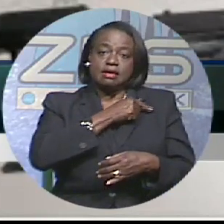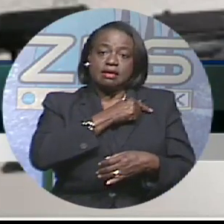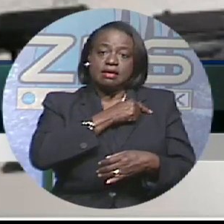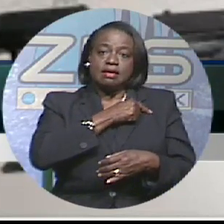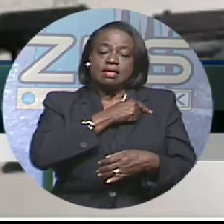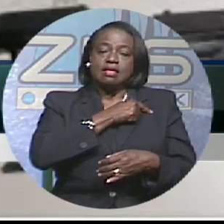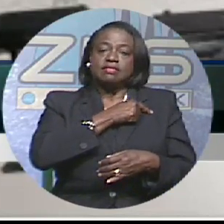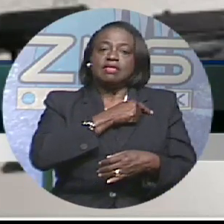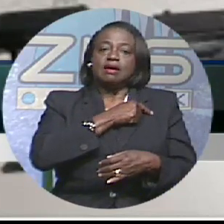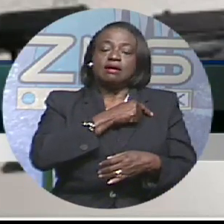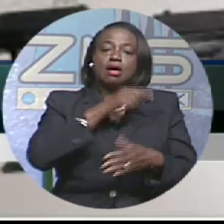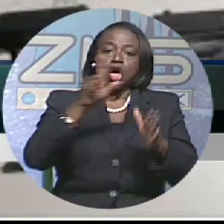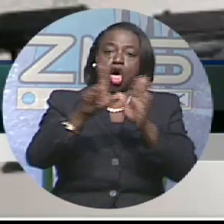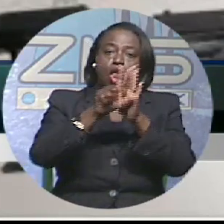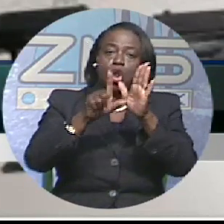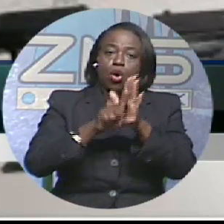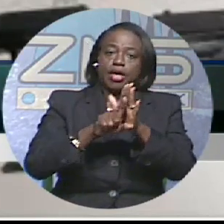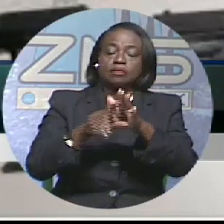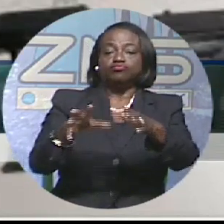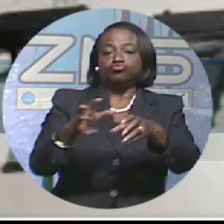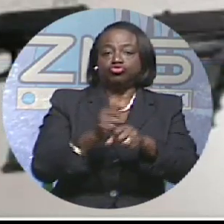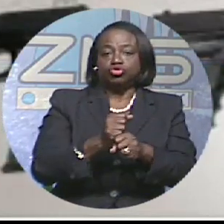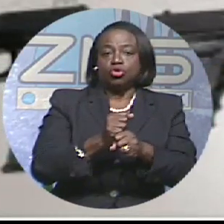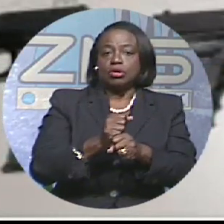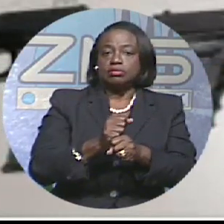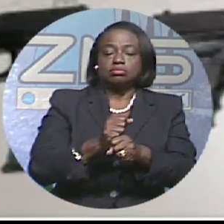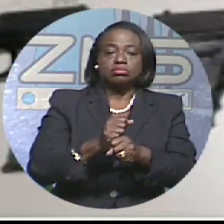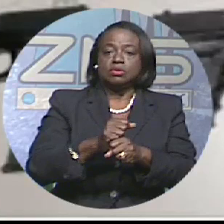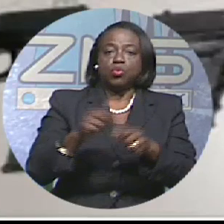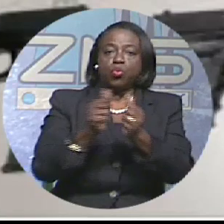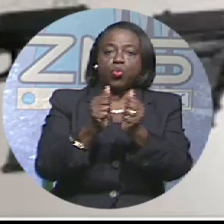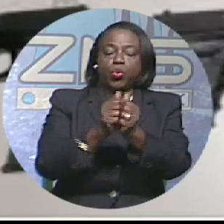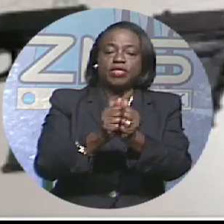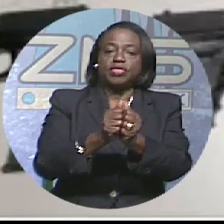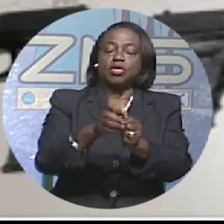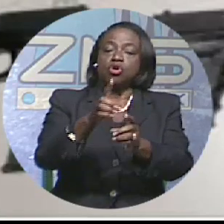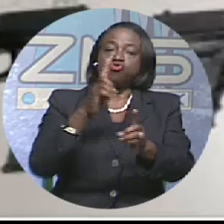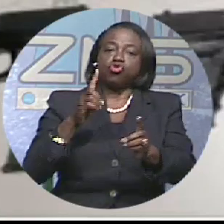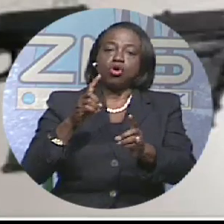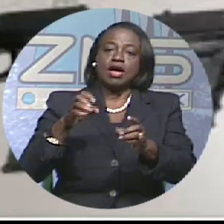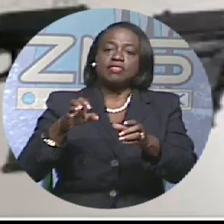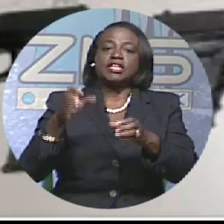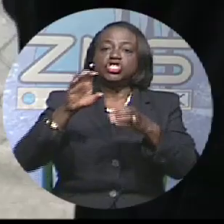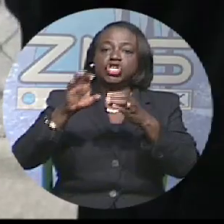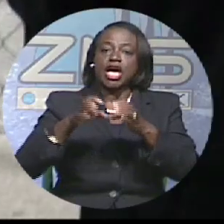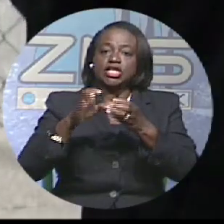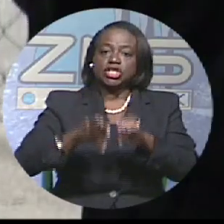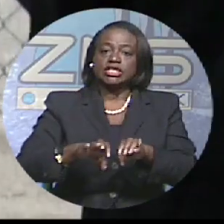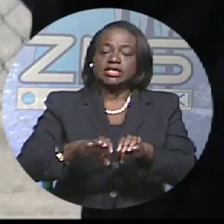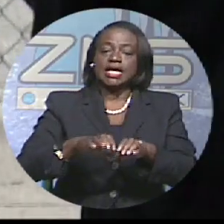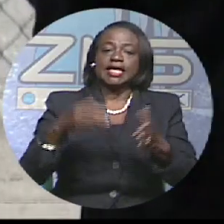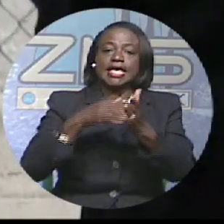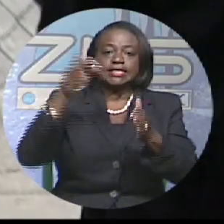his wife, Katina. The couple was arrested in connection with that big weapons find on Grand Bahama about 2 weeks ago.